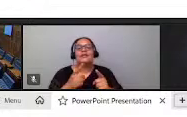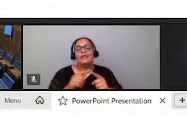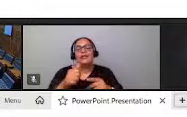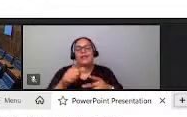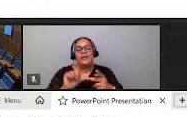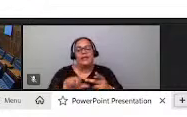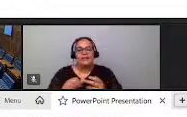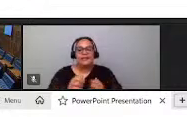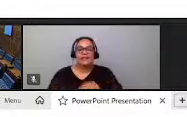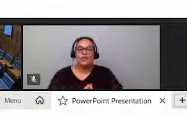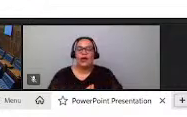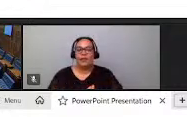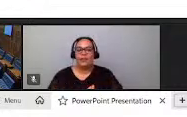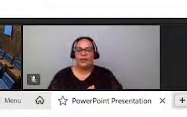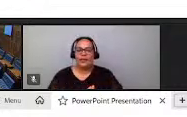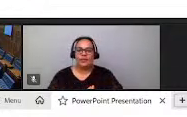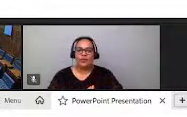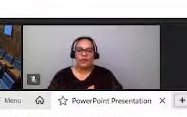next